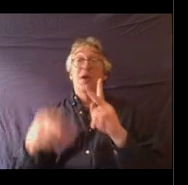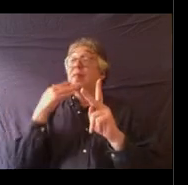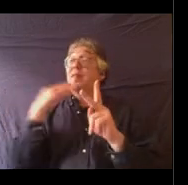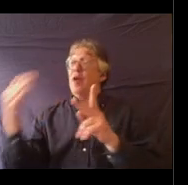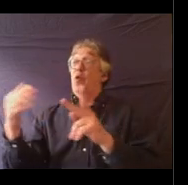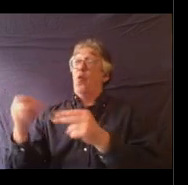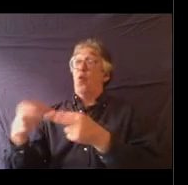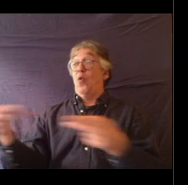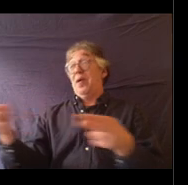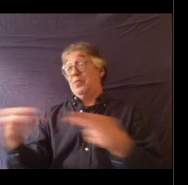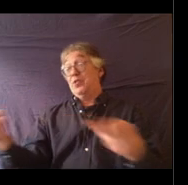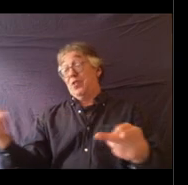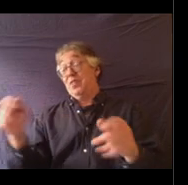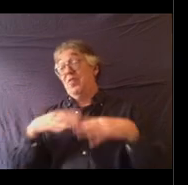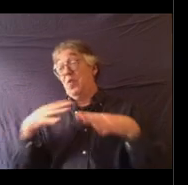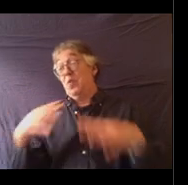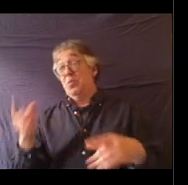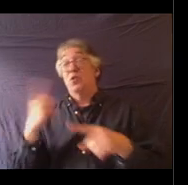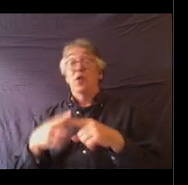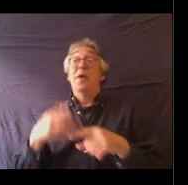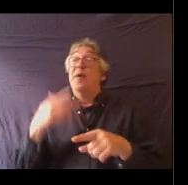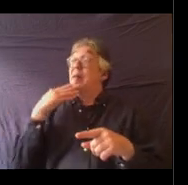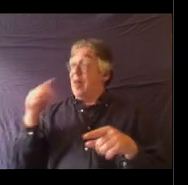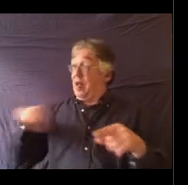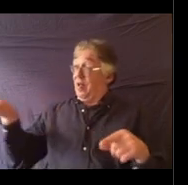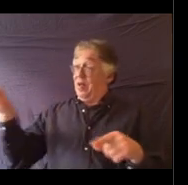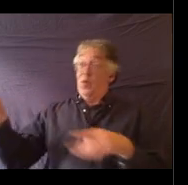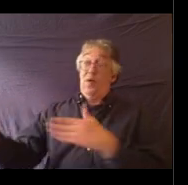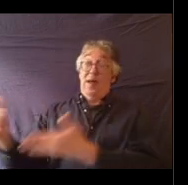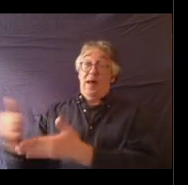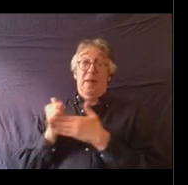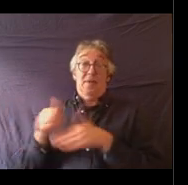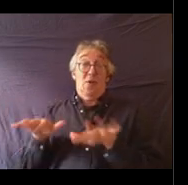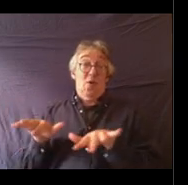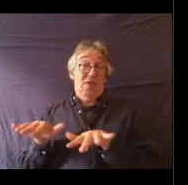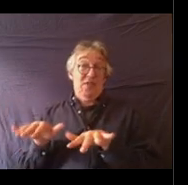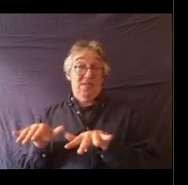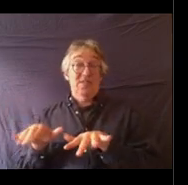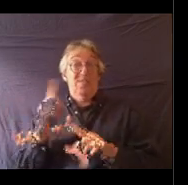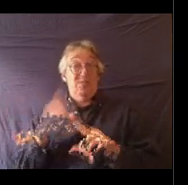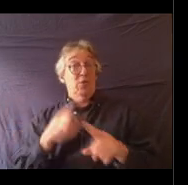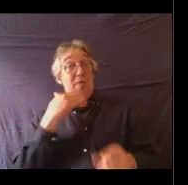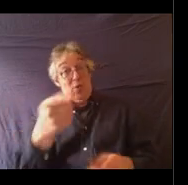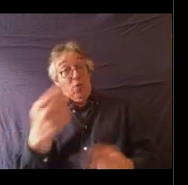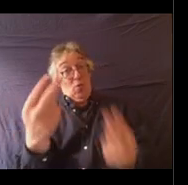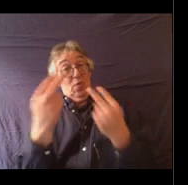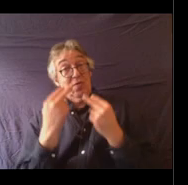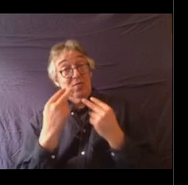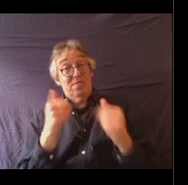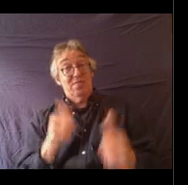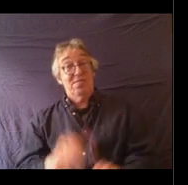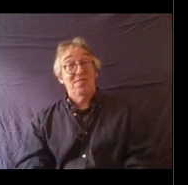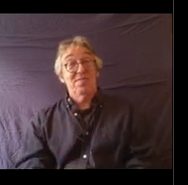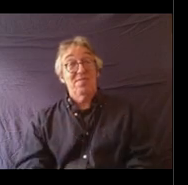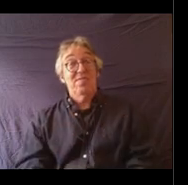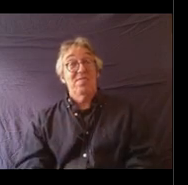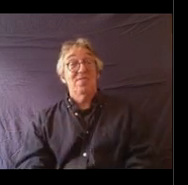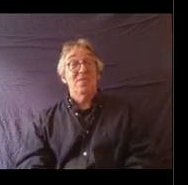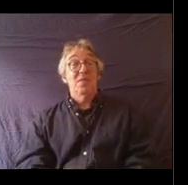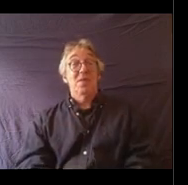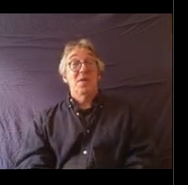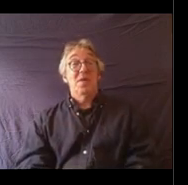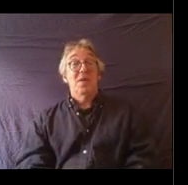obviously, also to our other colleagues who helped today here in the office, and of course to you, the participants. I will hint